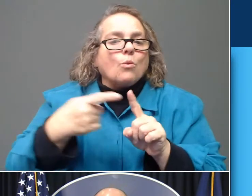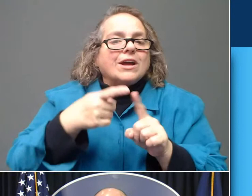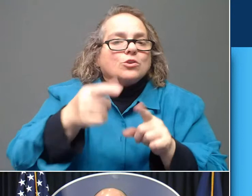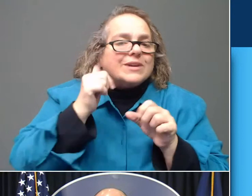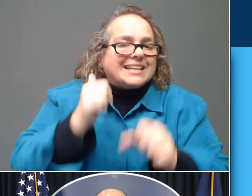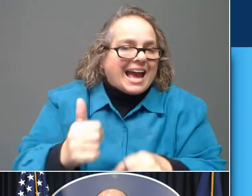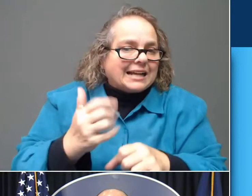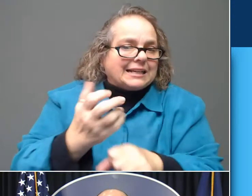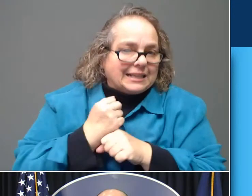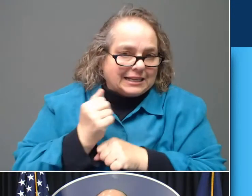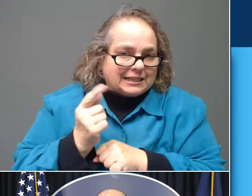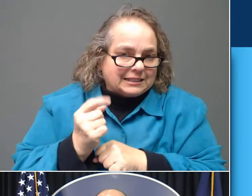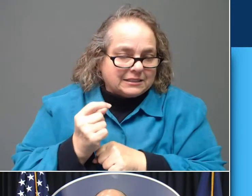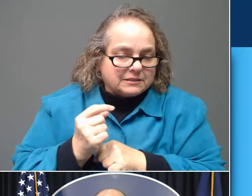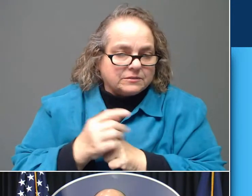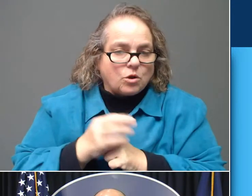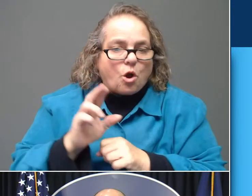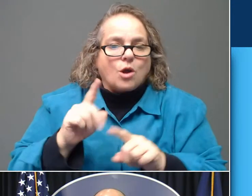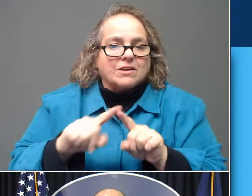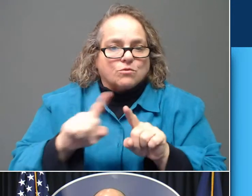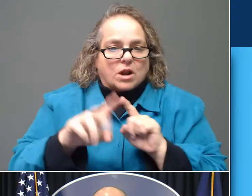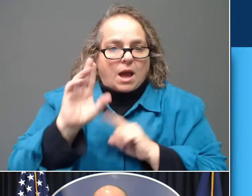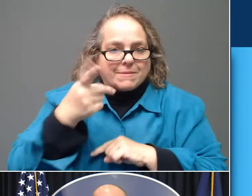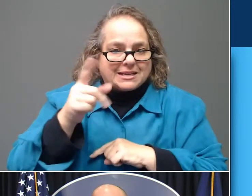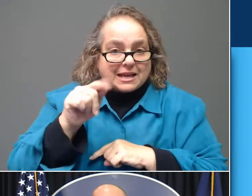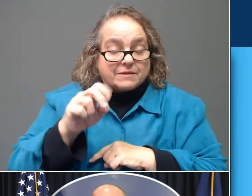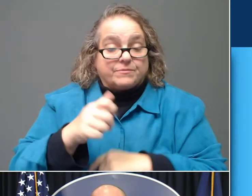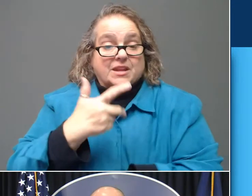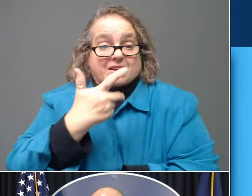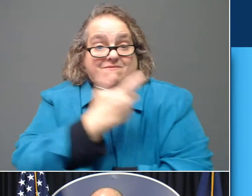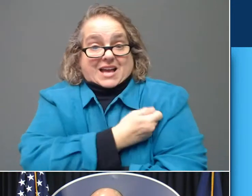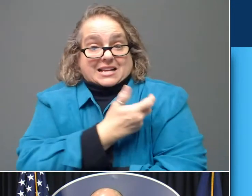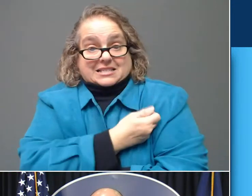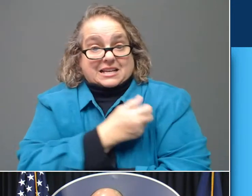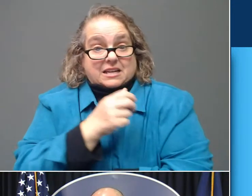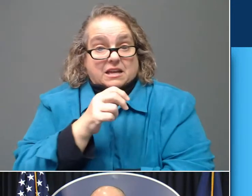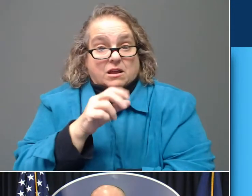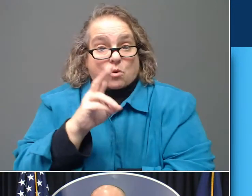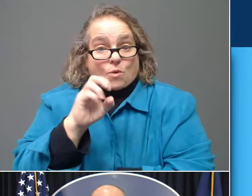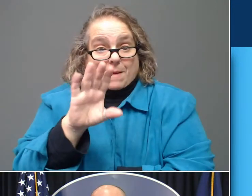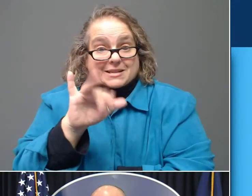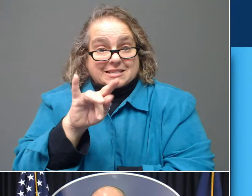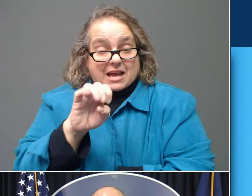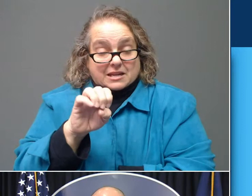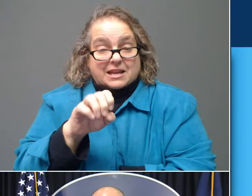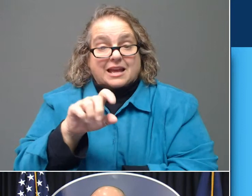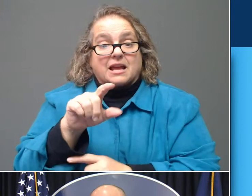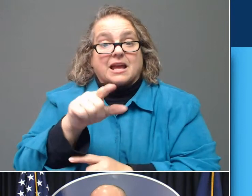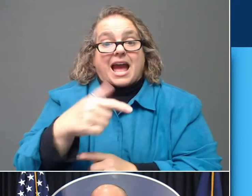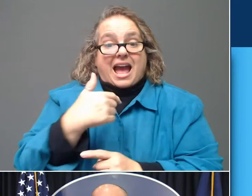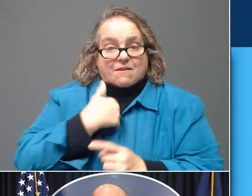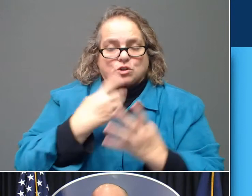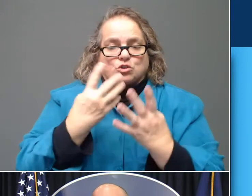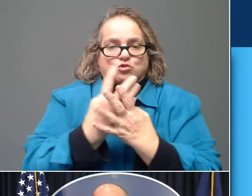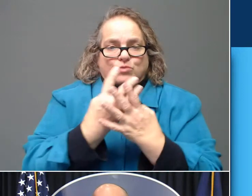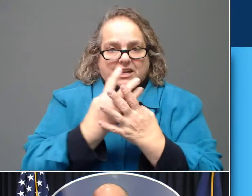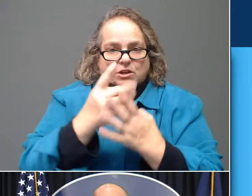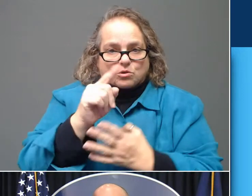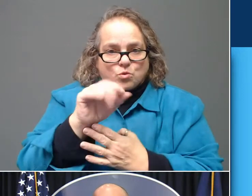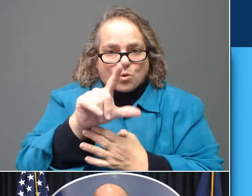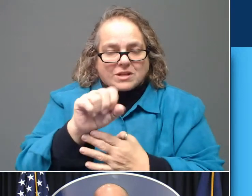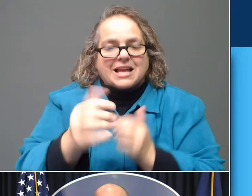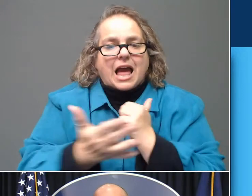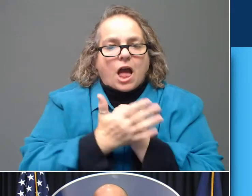other updates. The vaccine website and hotline are eligibility screening tools and information tools. Please know the